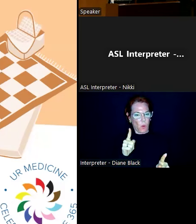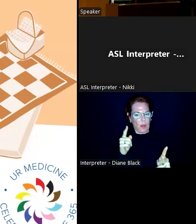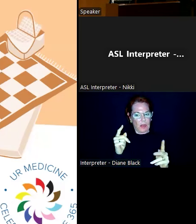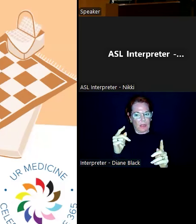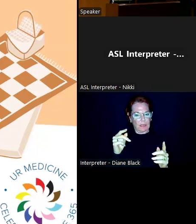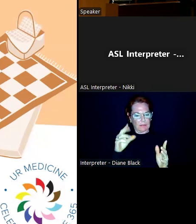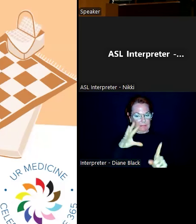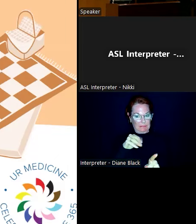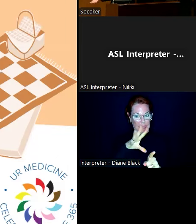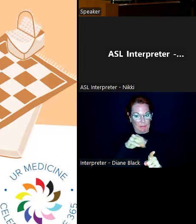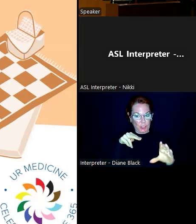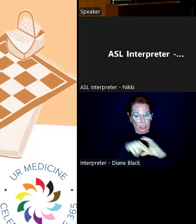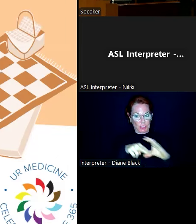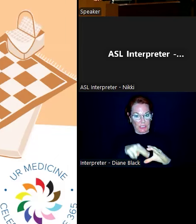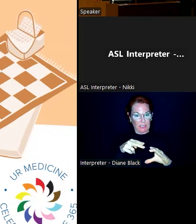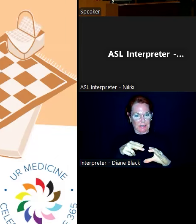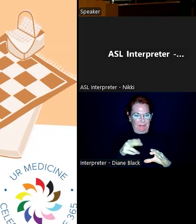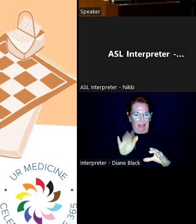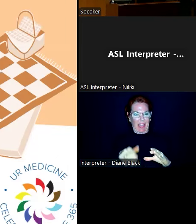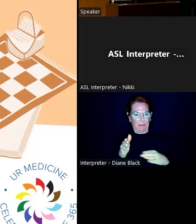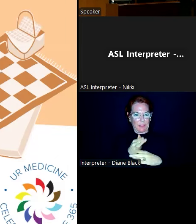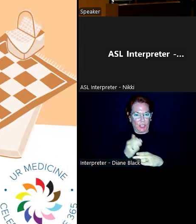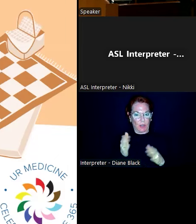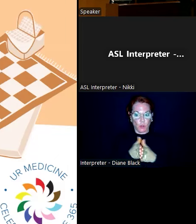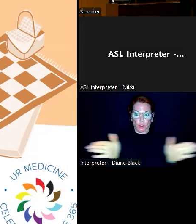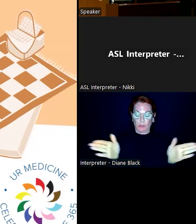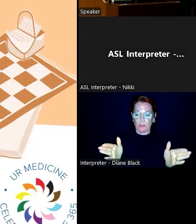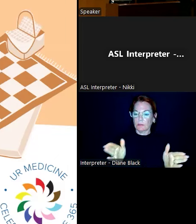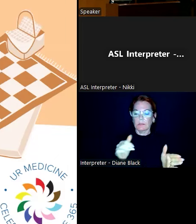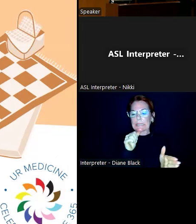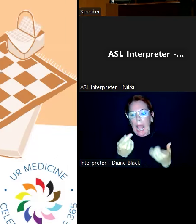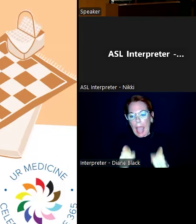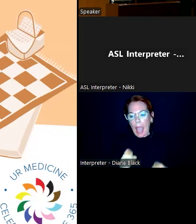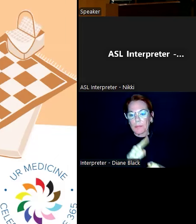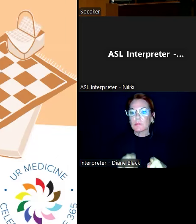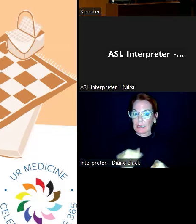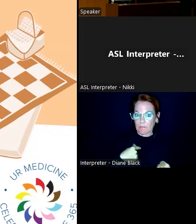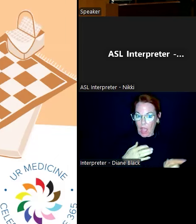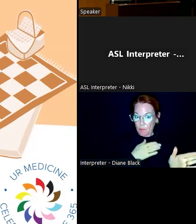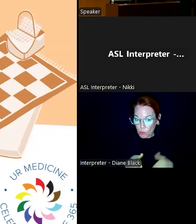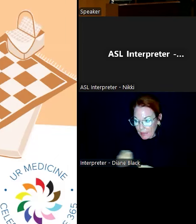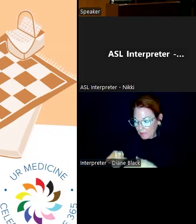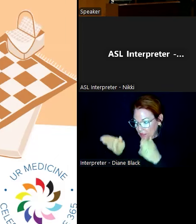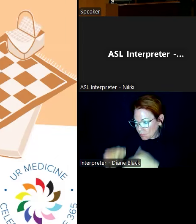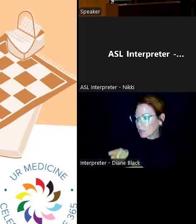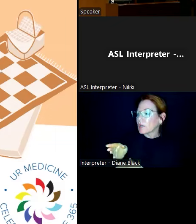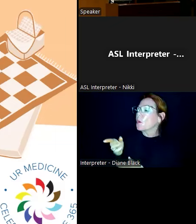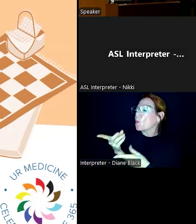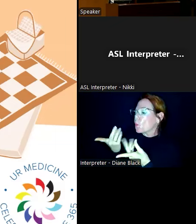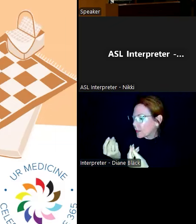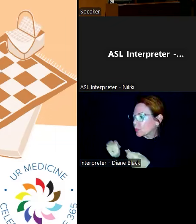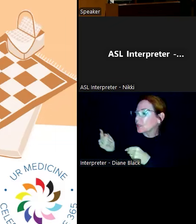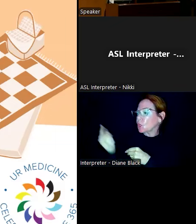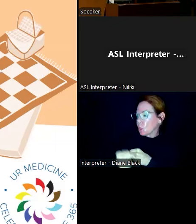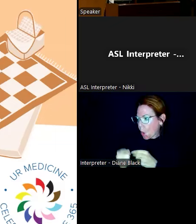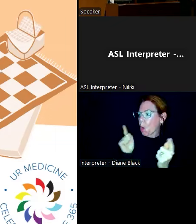general public. That is not actually what happens. But again, if I prepare somebody like, hey, you're gonna go and you're gonna meet with this person and they are delightful,